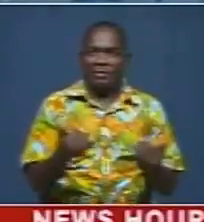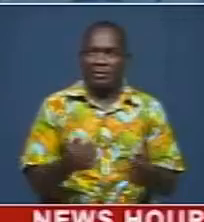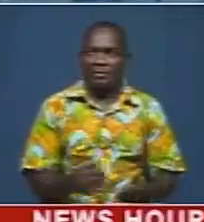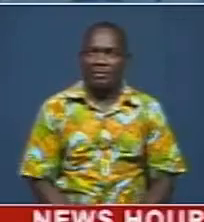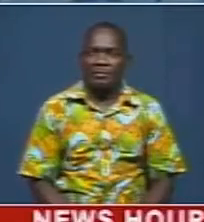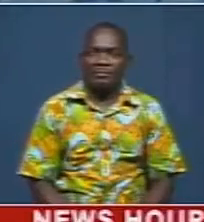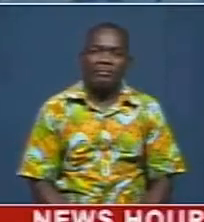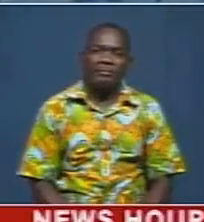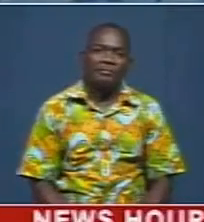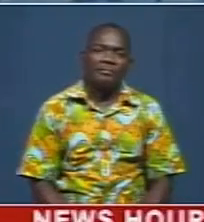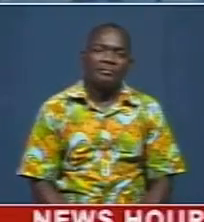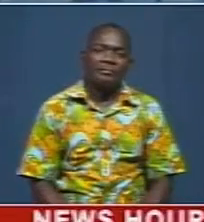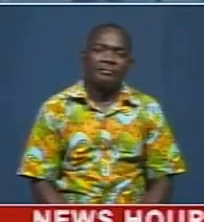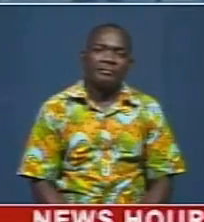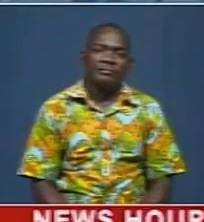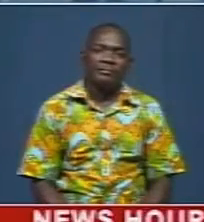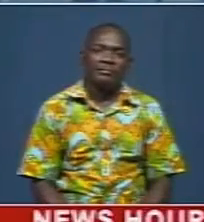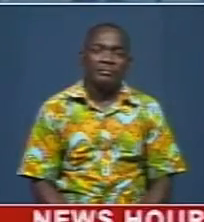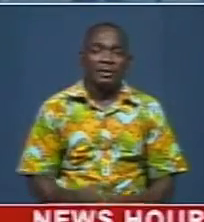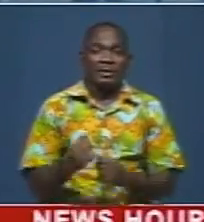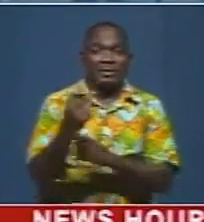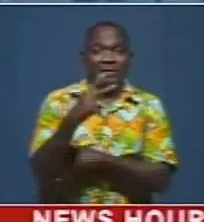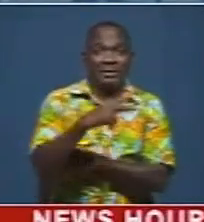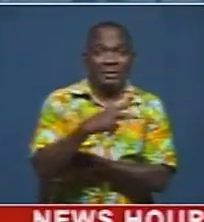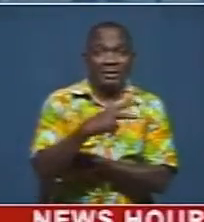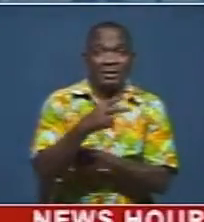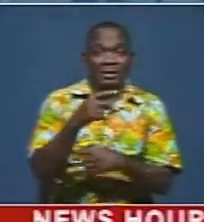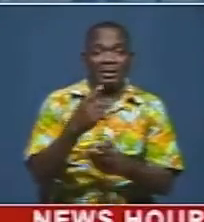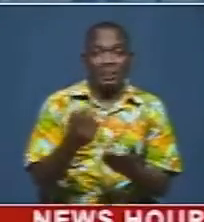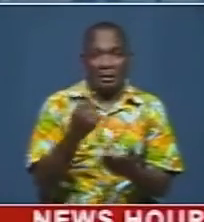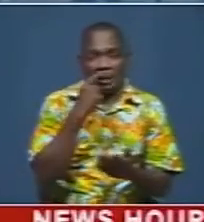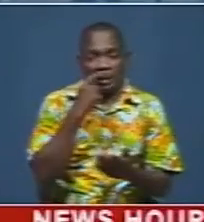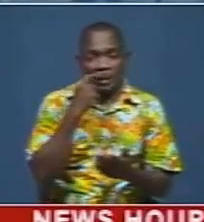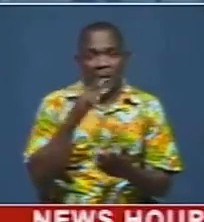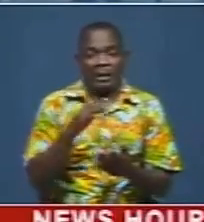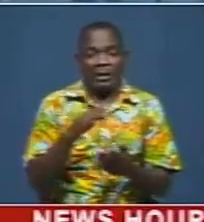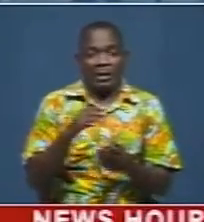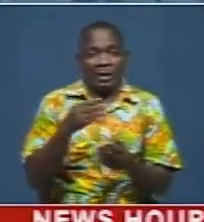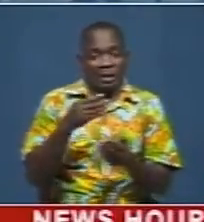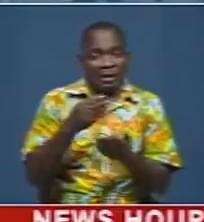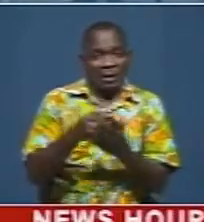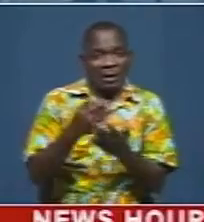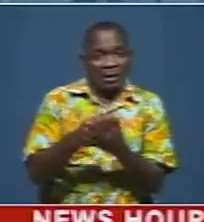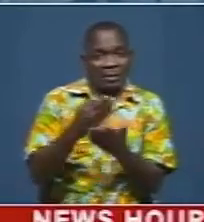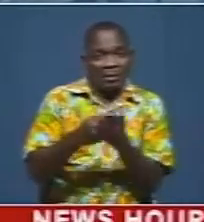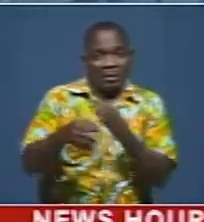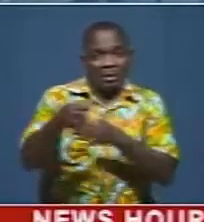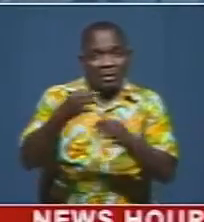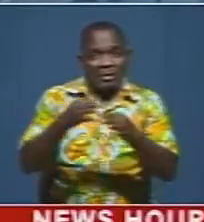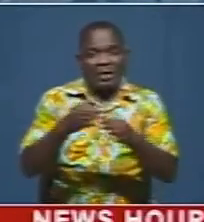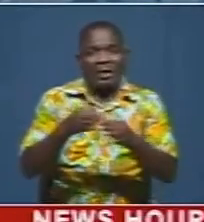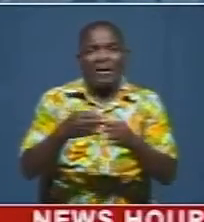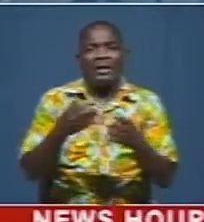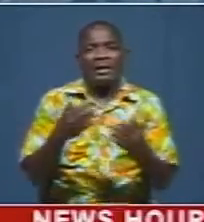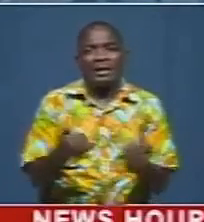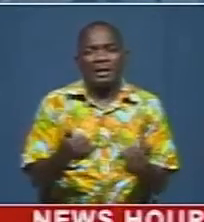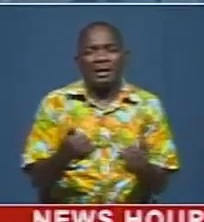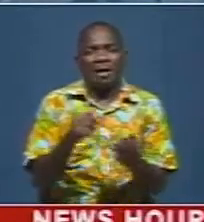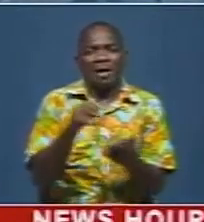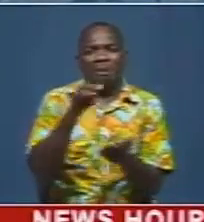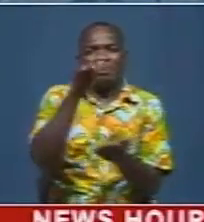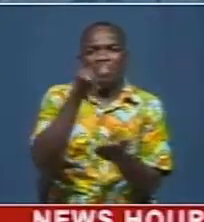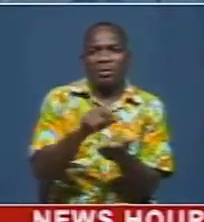from the business space. For 3 days running this week, the composite index of the Ghana Stock Exchange cumulatively decreased